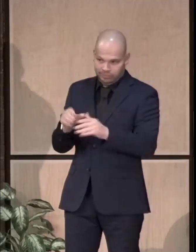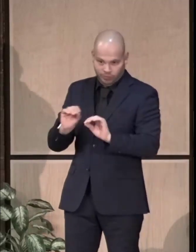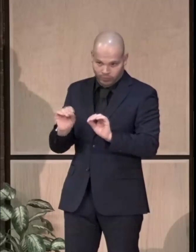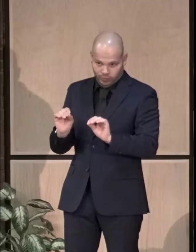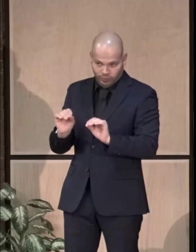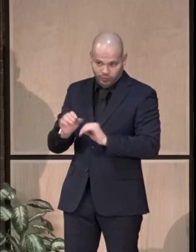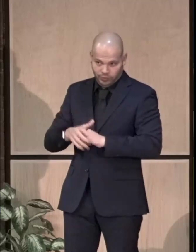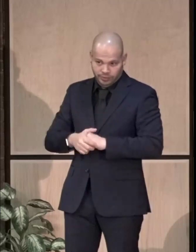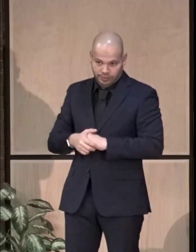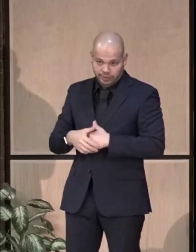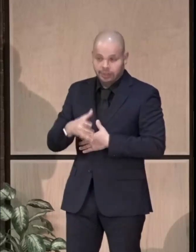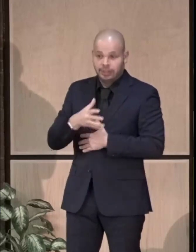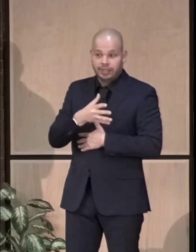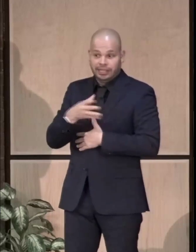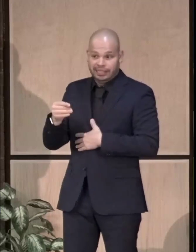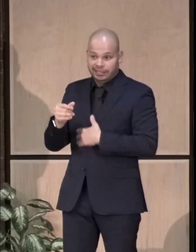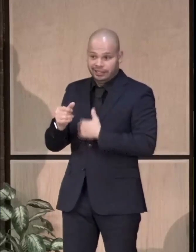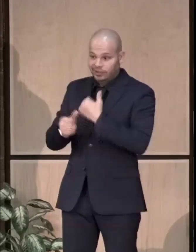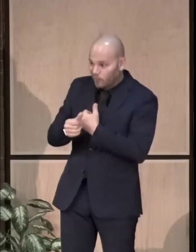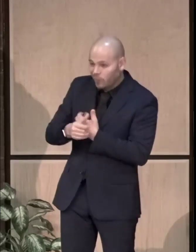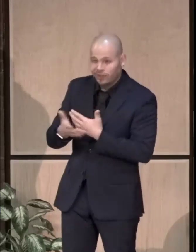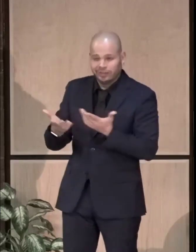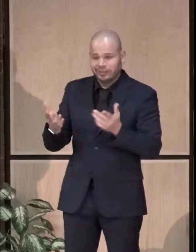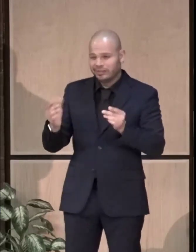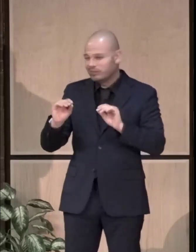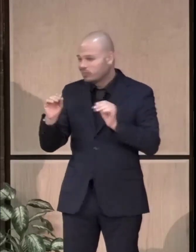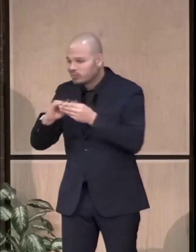the possibility of retirement.